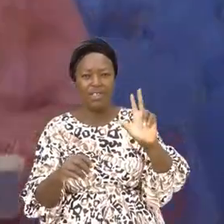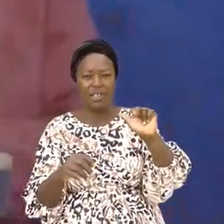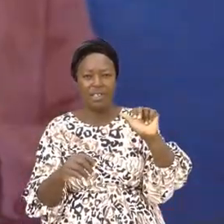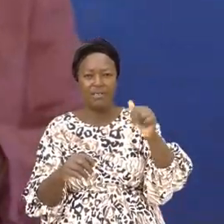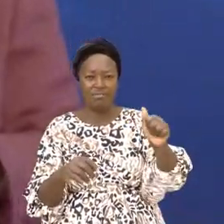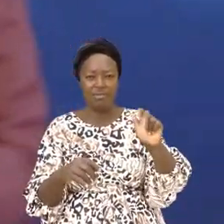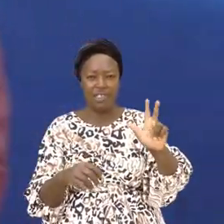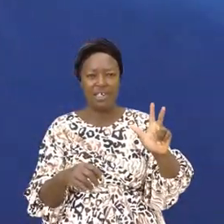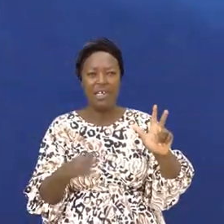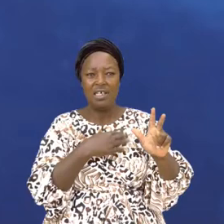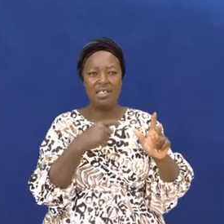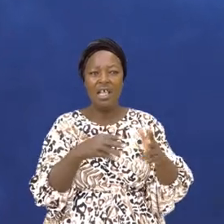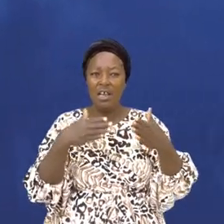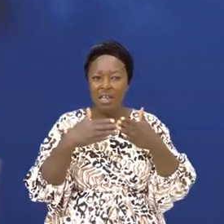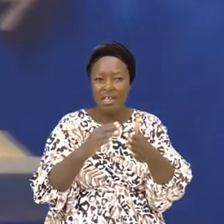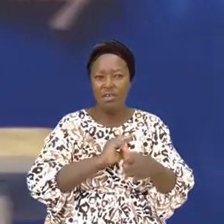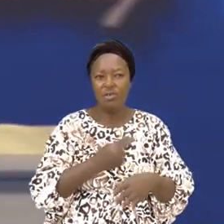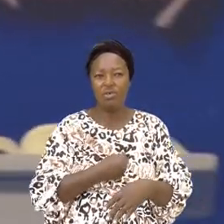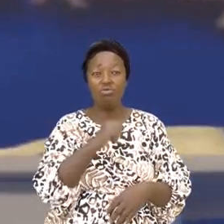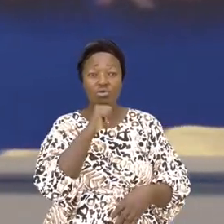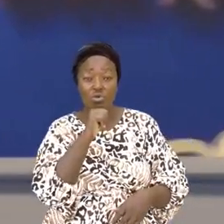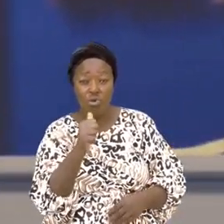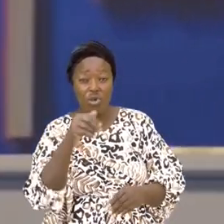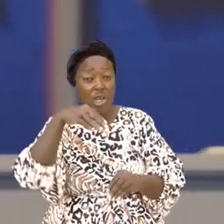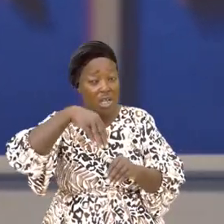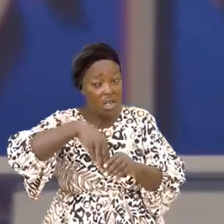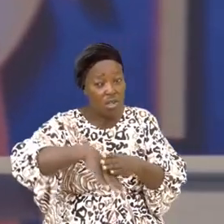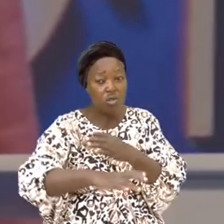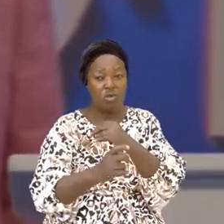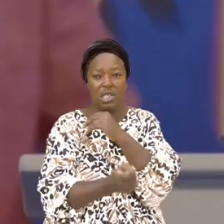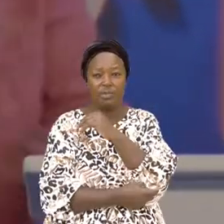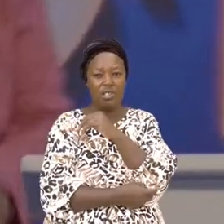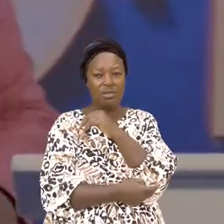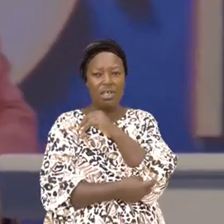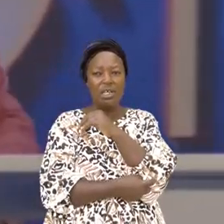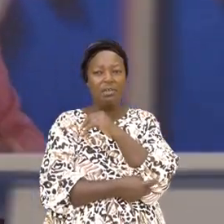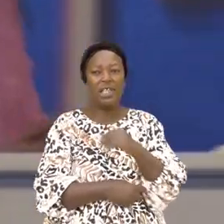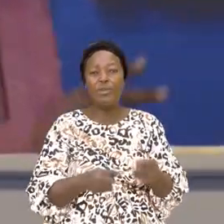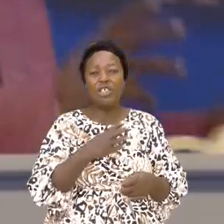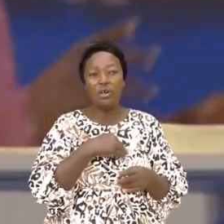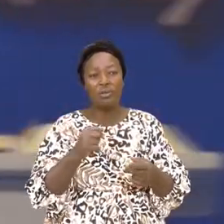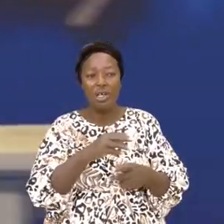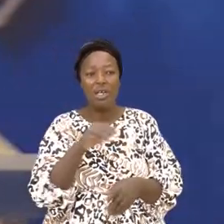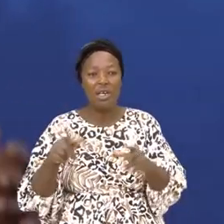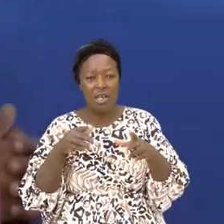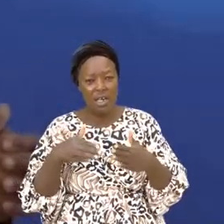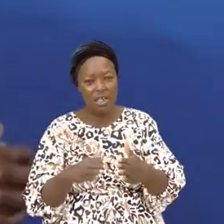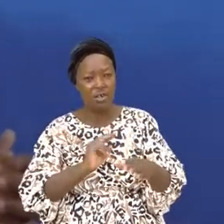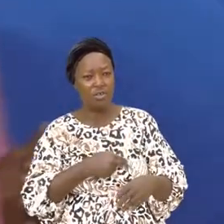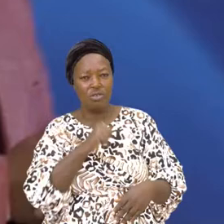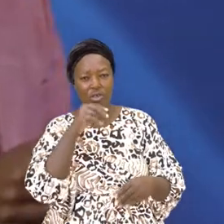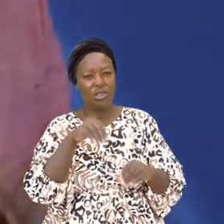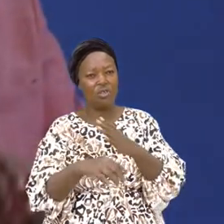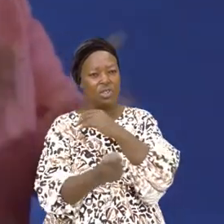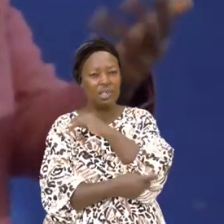verse 13 says, and lead us not into temptation. Lead us not into